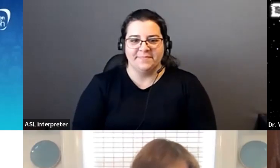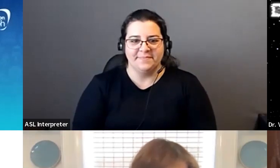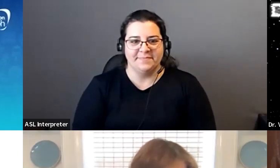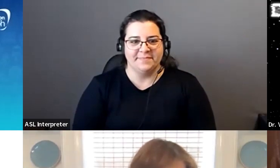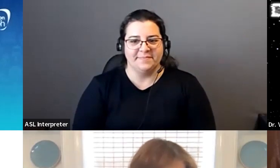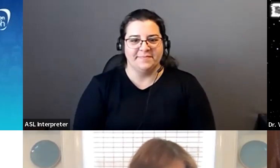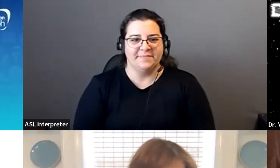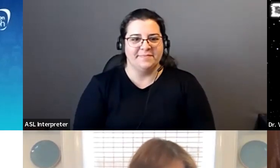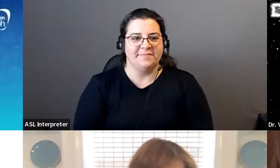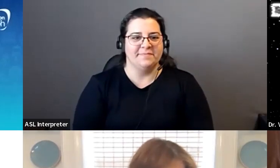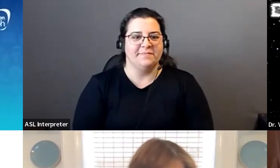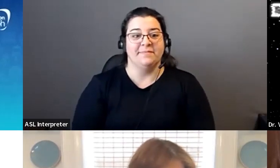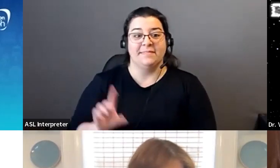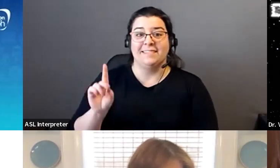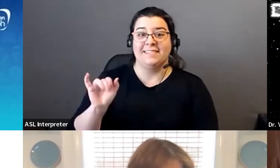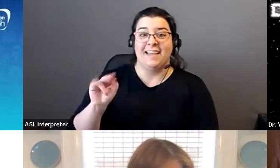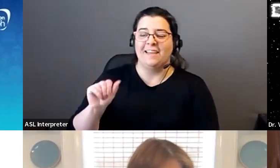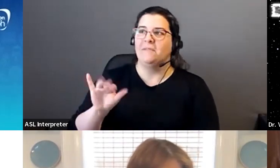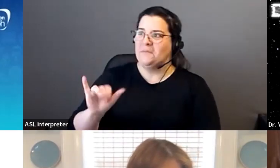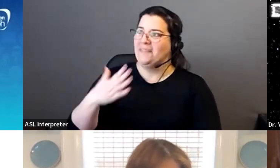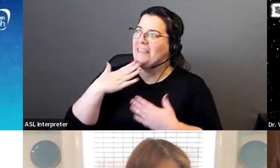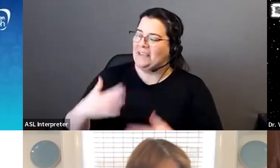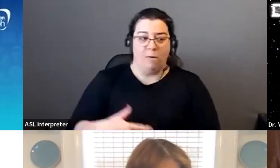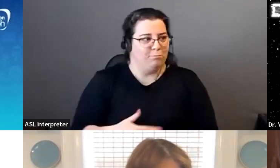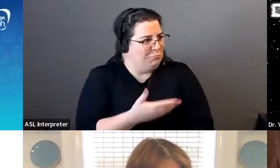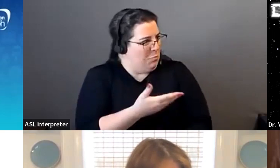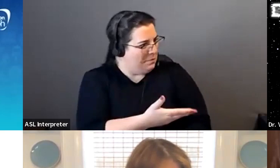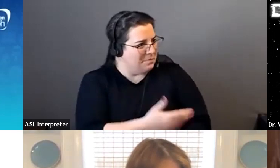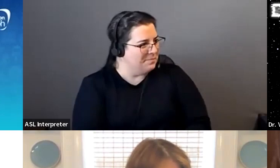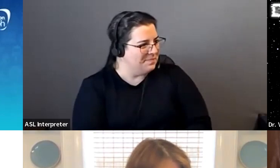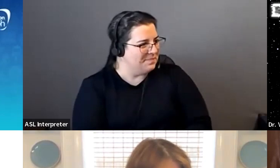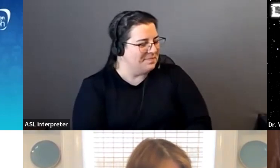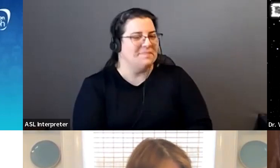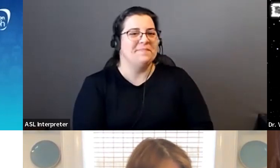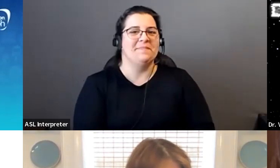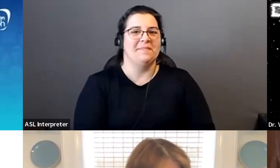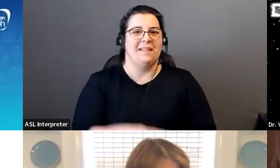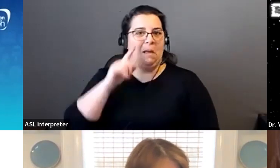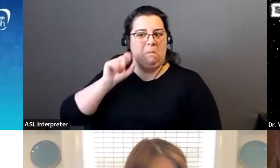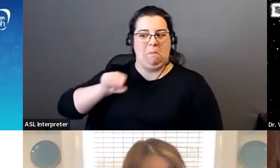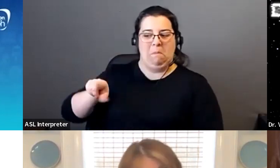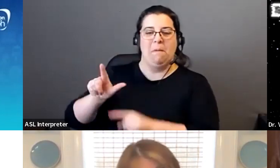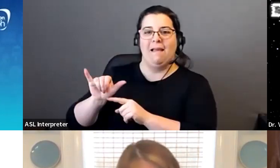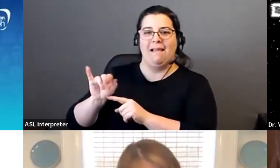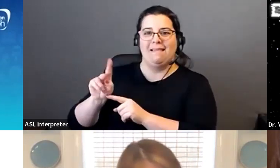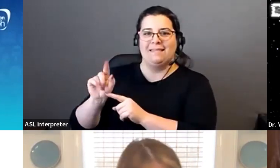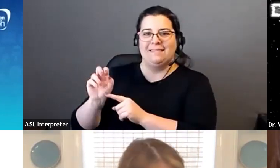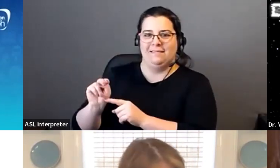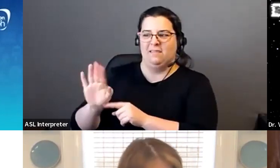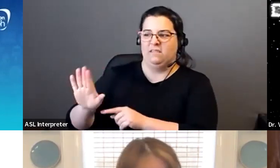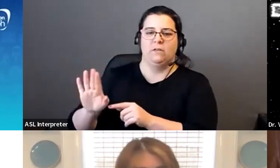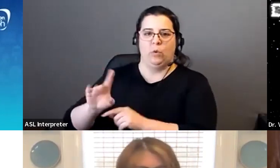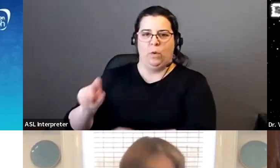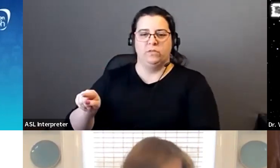Well, thank you. Well, you're welcome. I'm just following up with Lyndon. Lyndon's question was, what platform